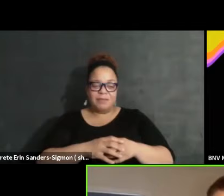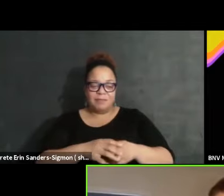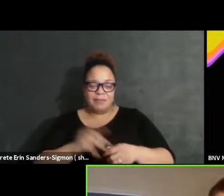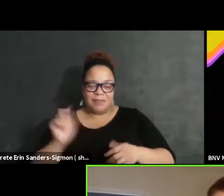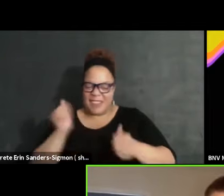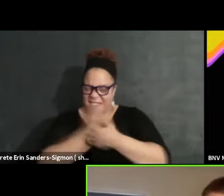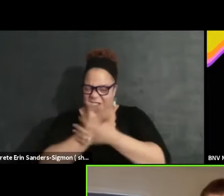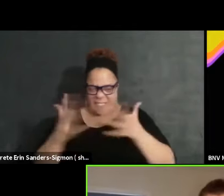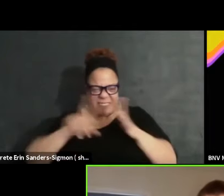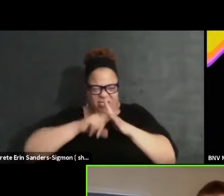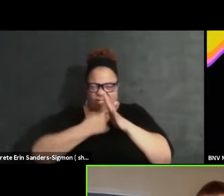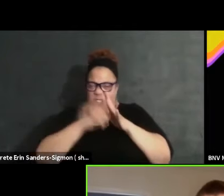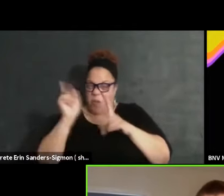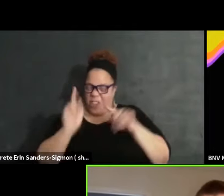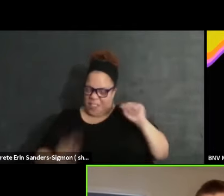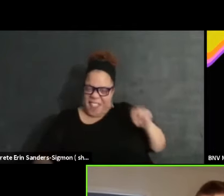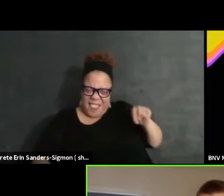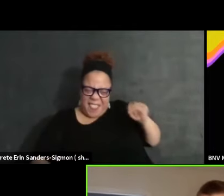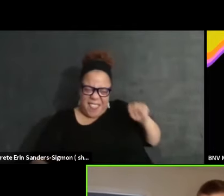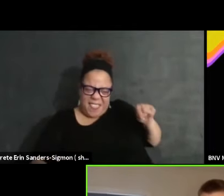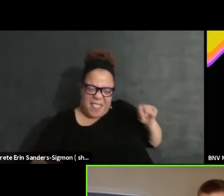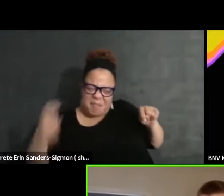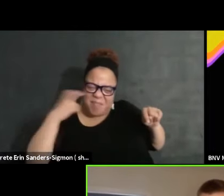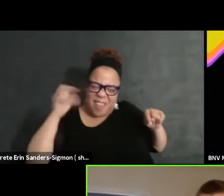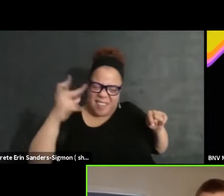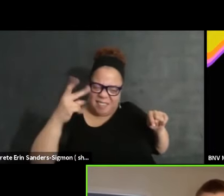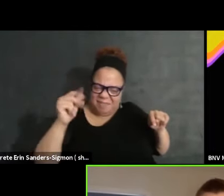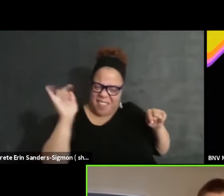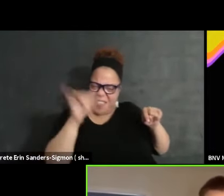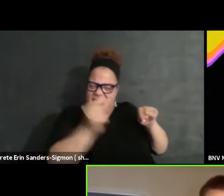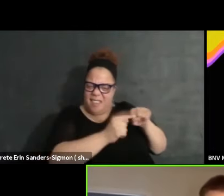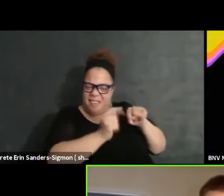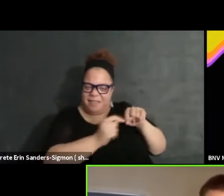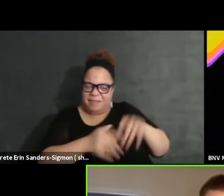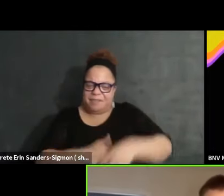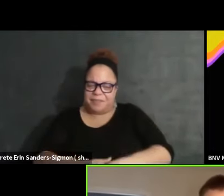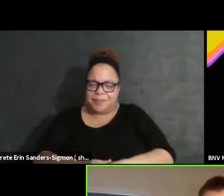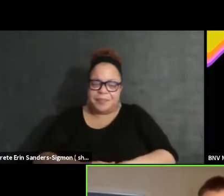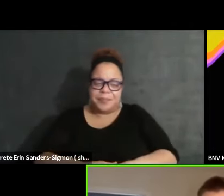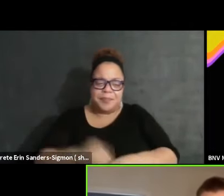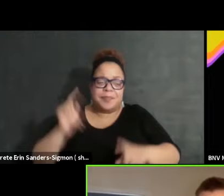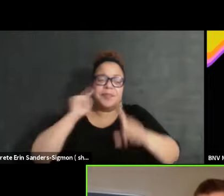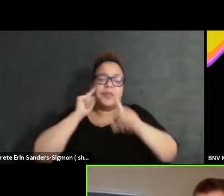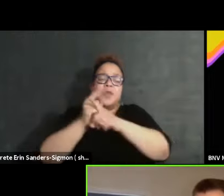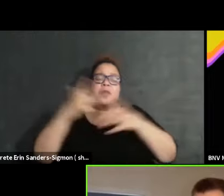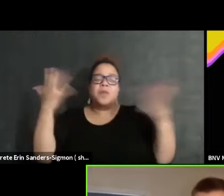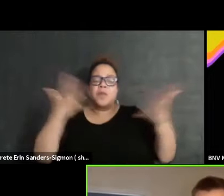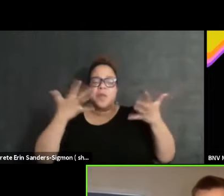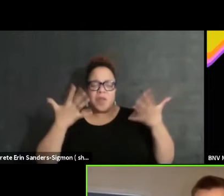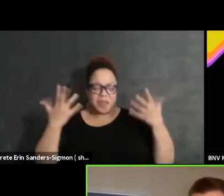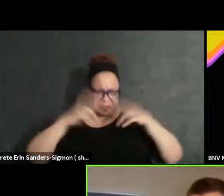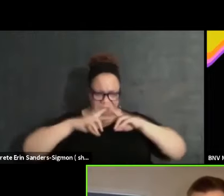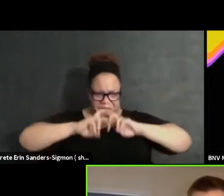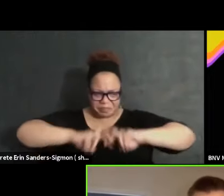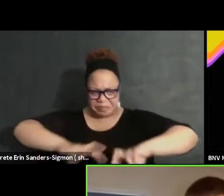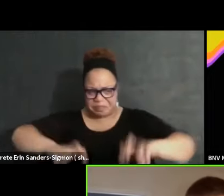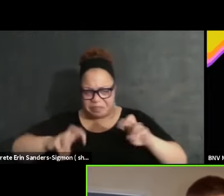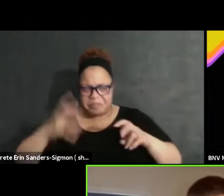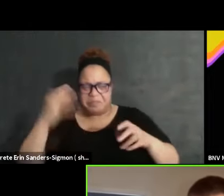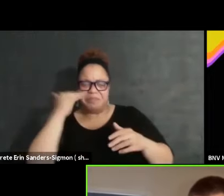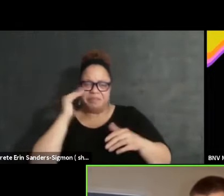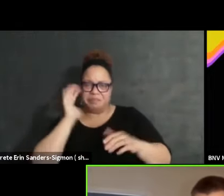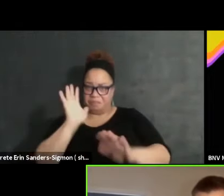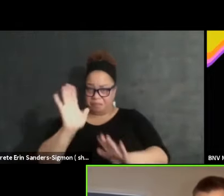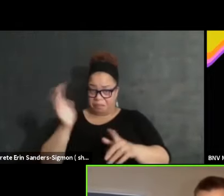way to have your duty as a poet to be the people who make truth